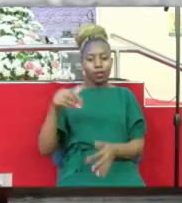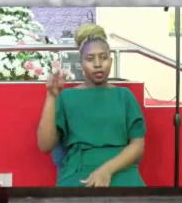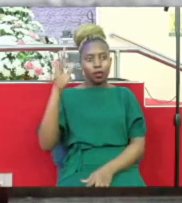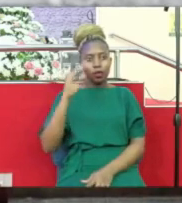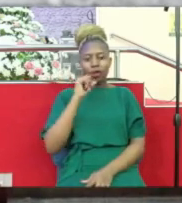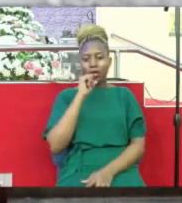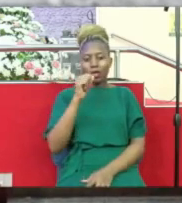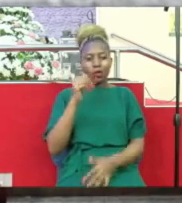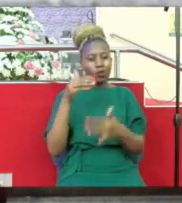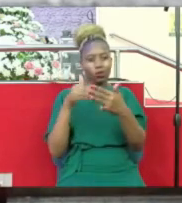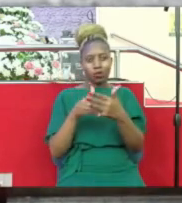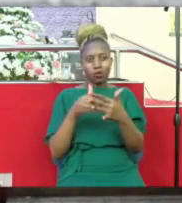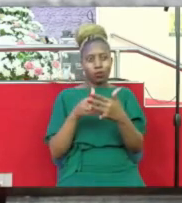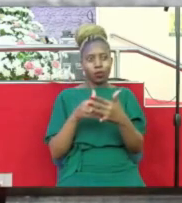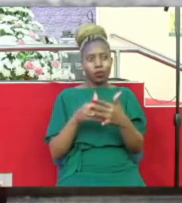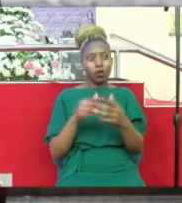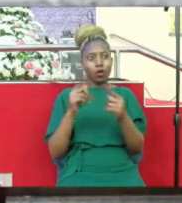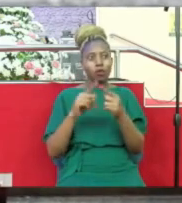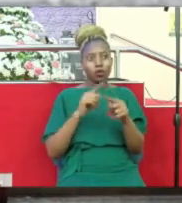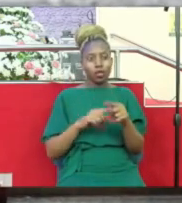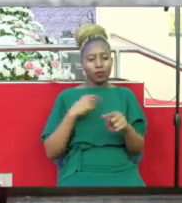I say you must stop.